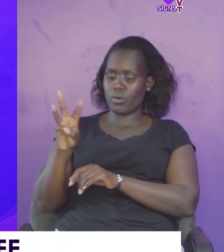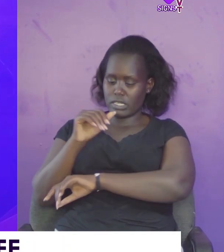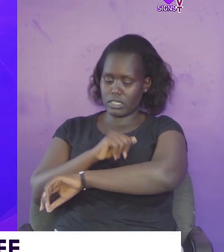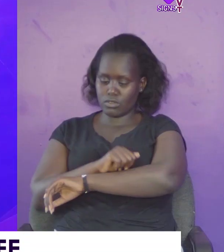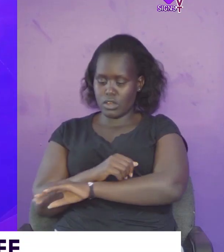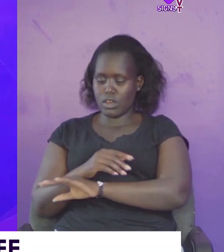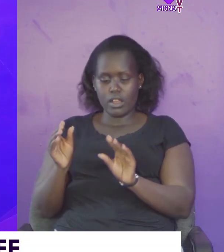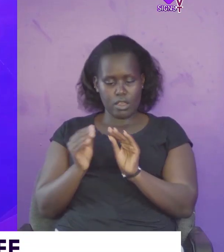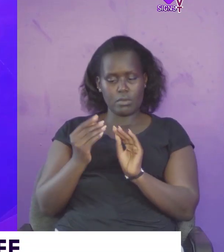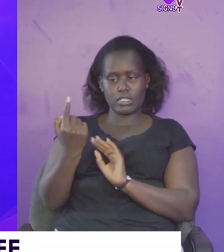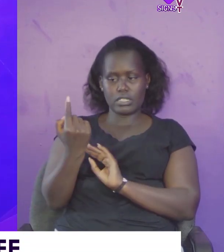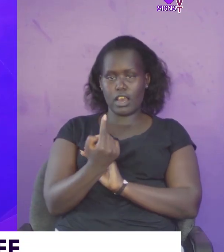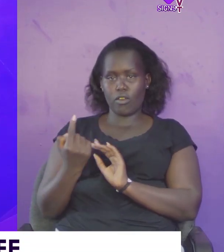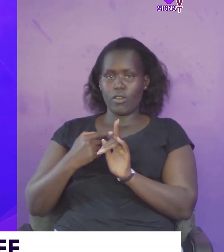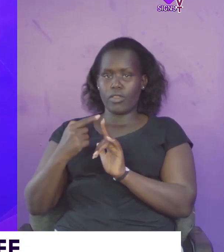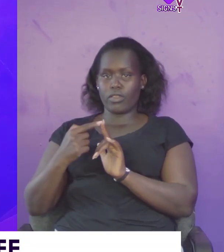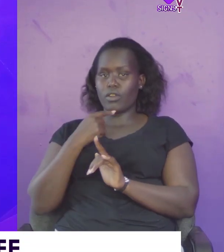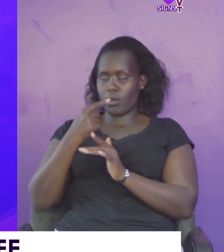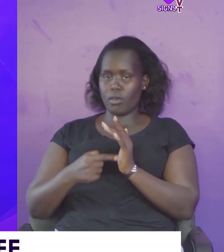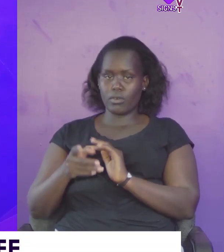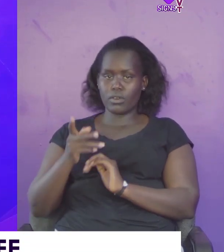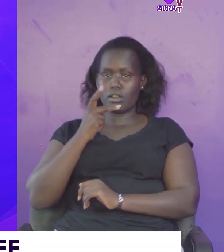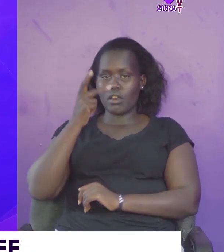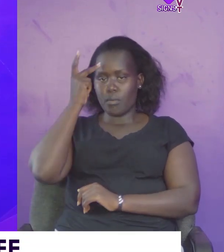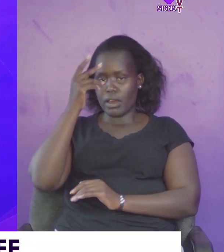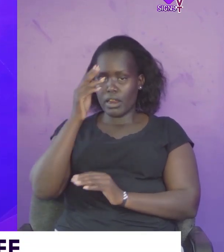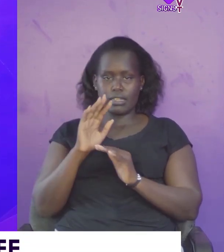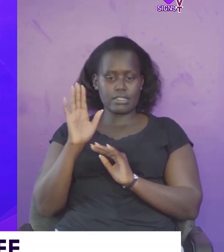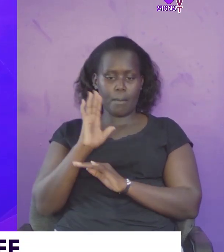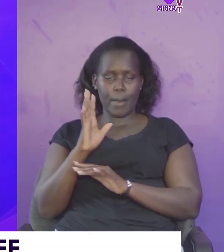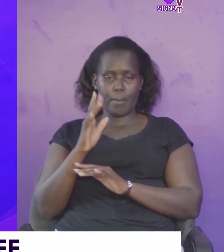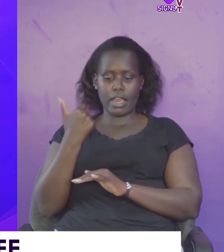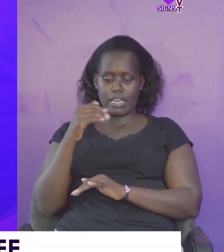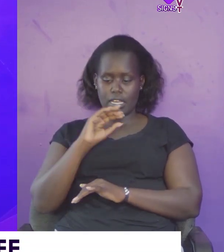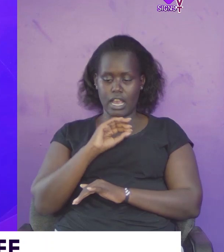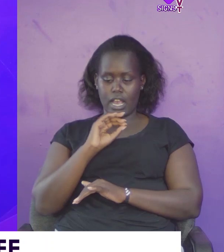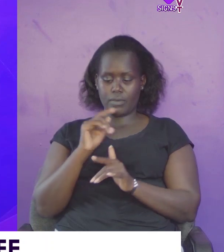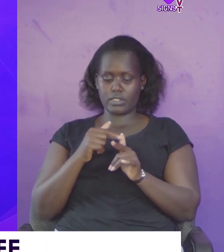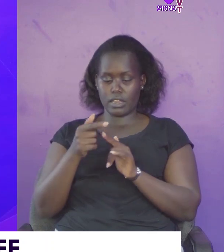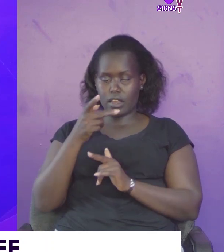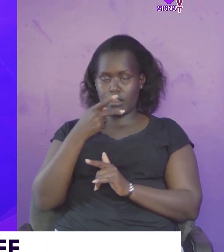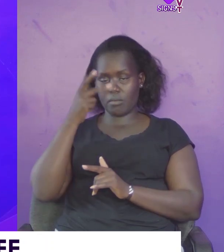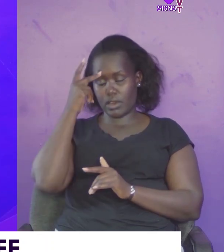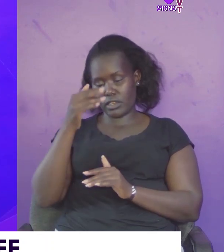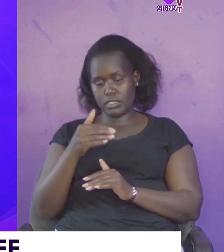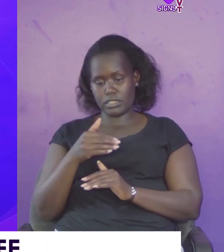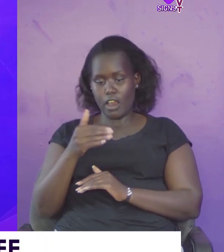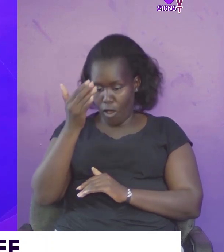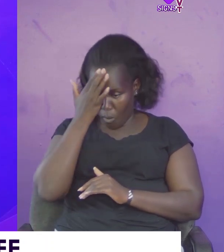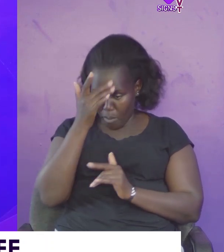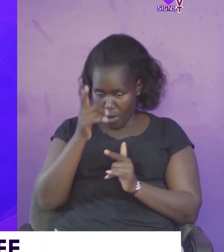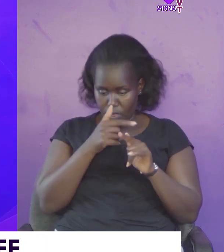peke yao, and then they tell the parents bye-bye ni yetu. And the parents obey, na wanaenda